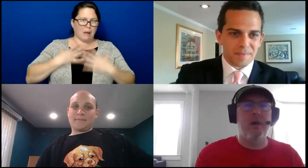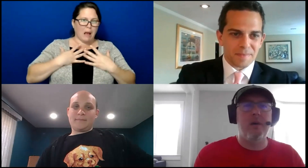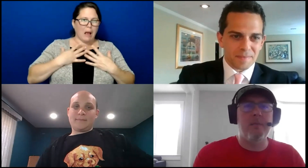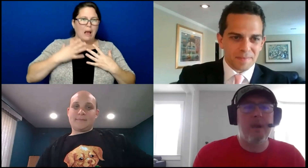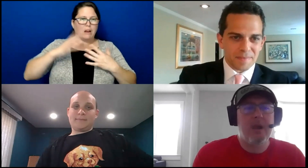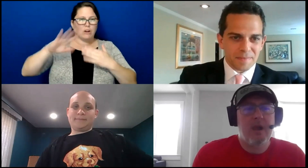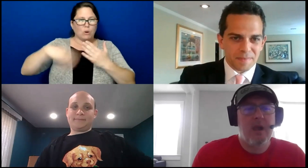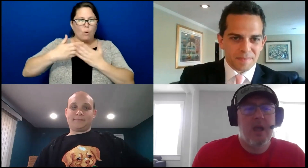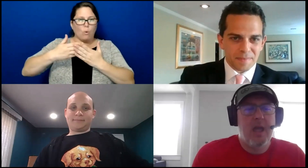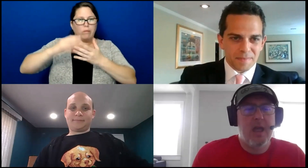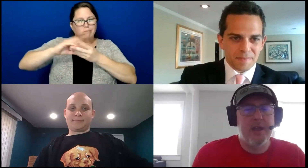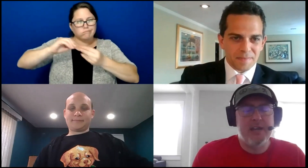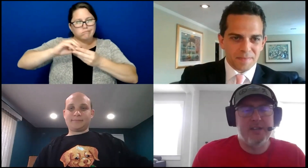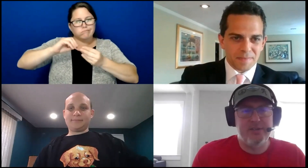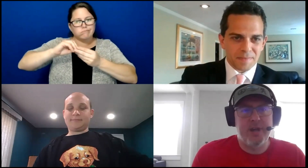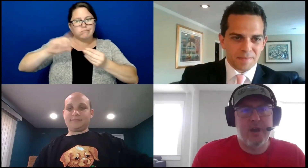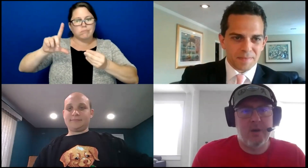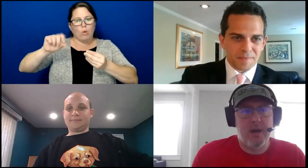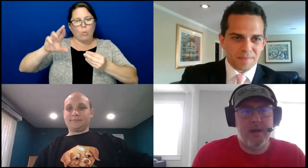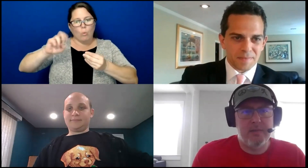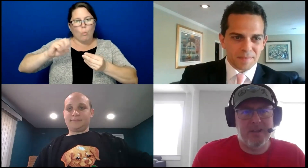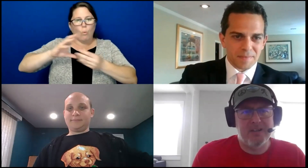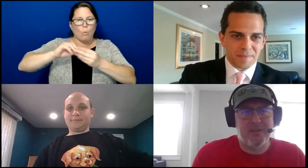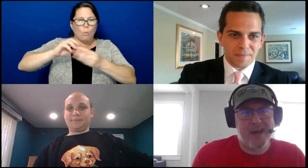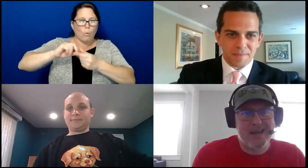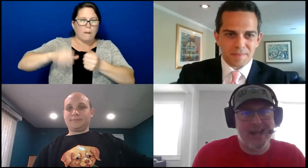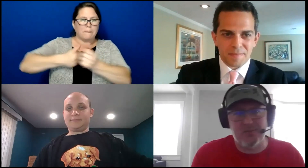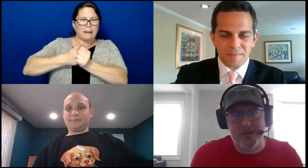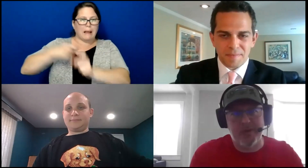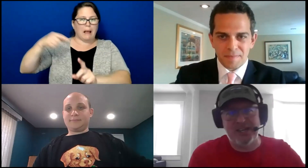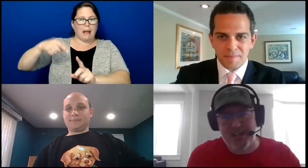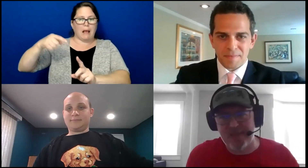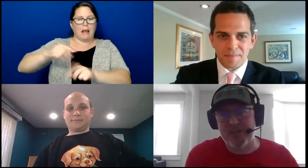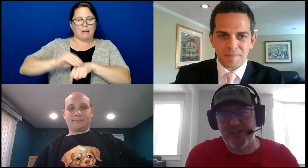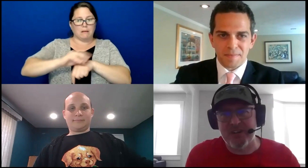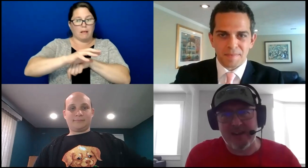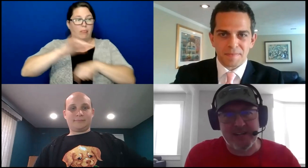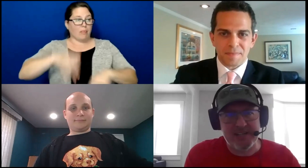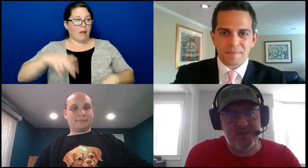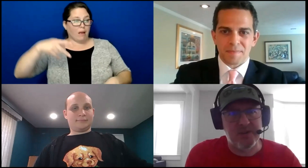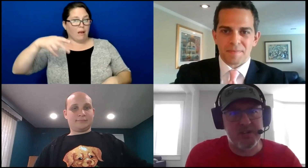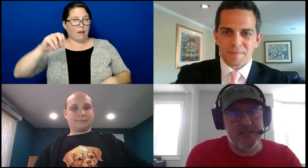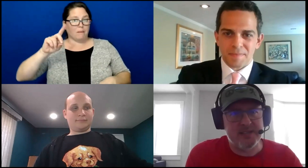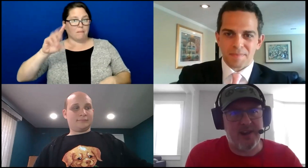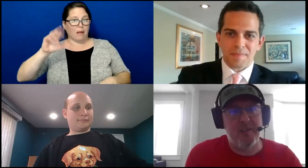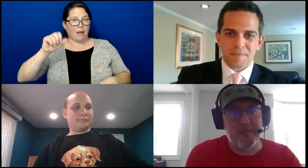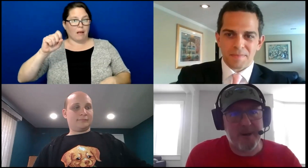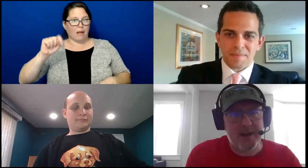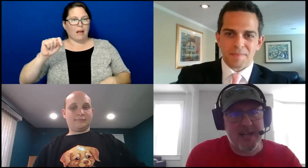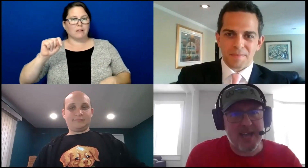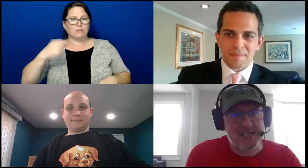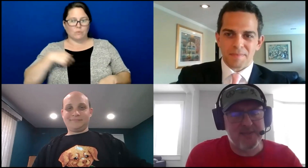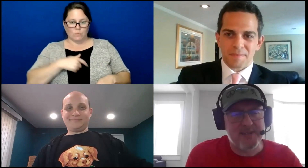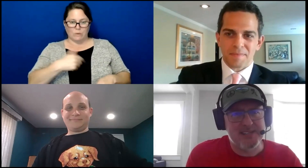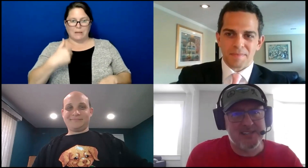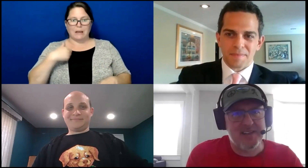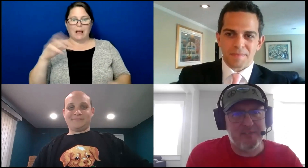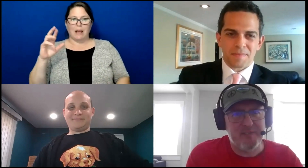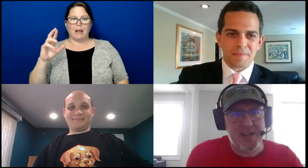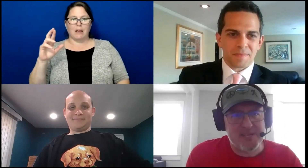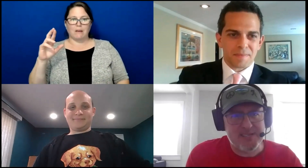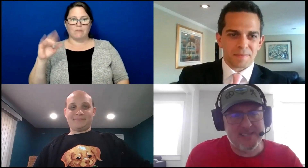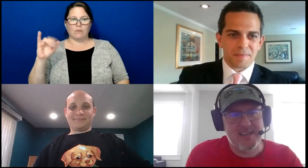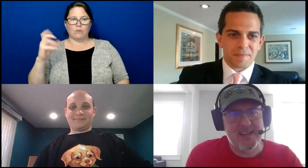that. And I do know, plug the podcast, we do actually have Richard Garriott stories on the podcast, because he's